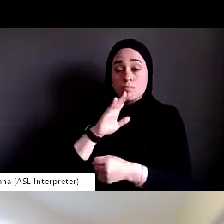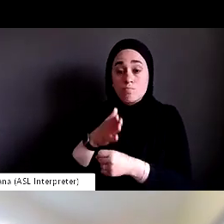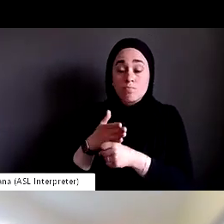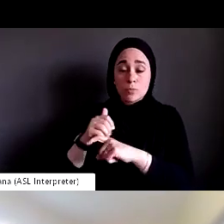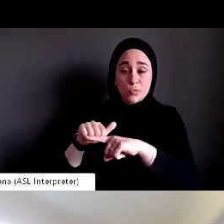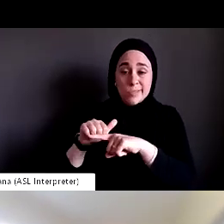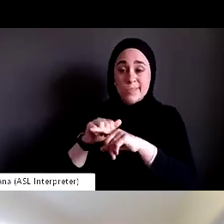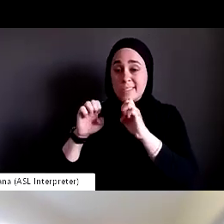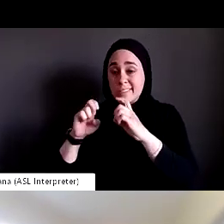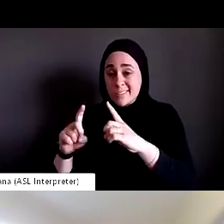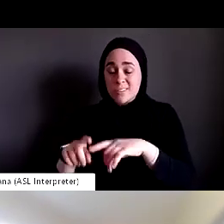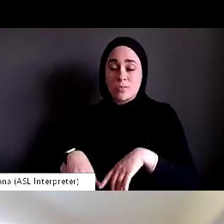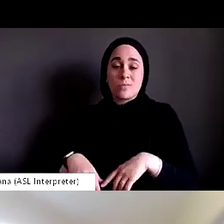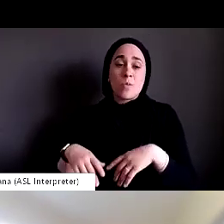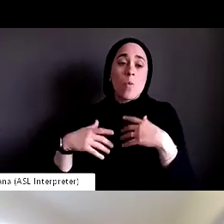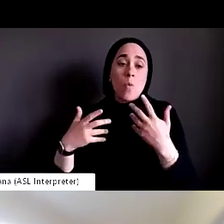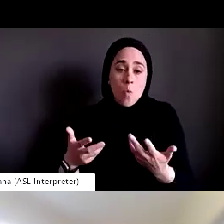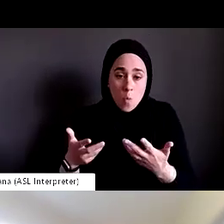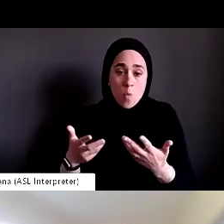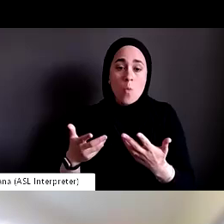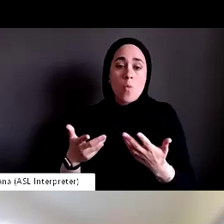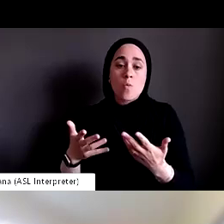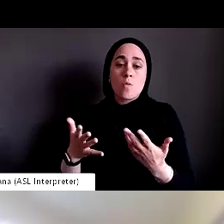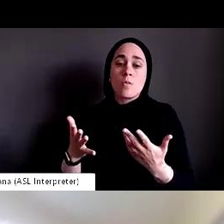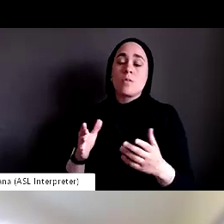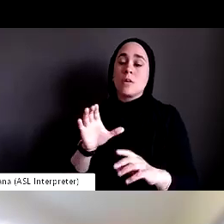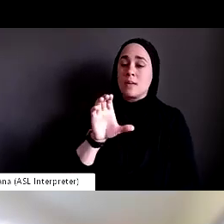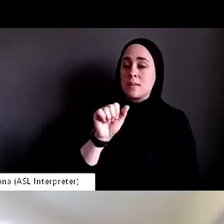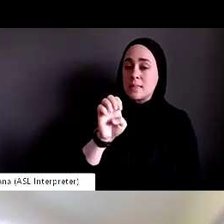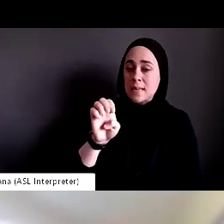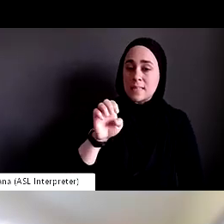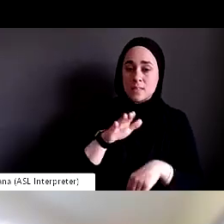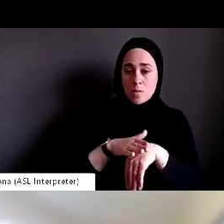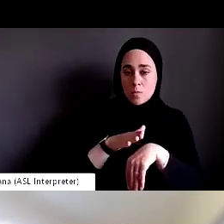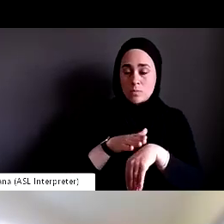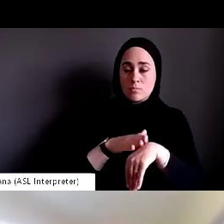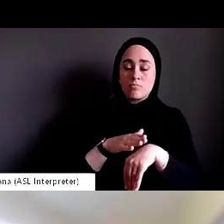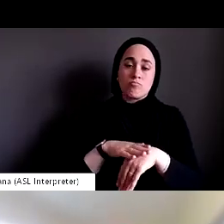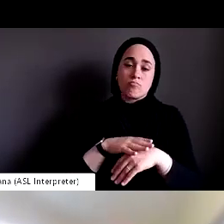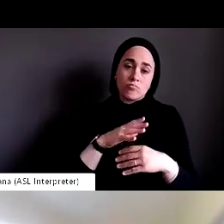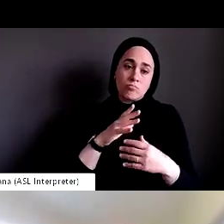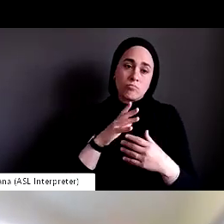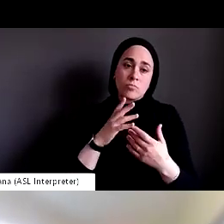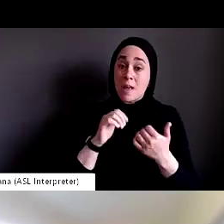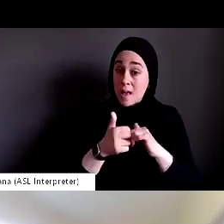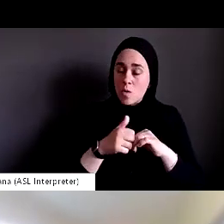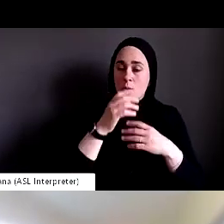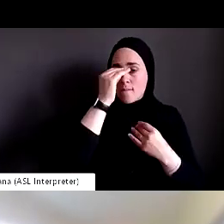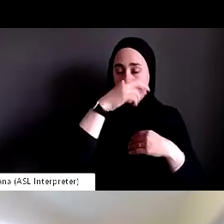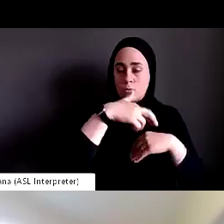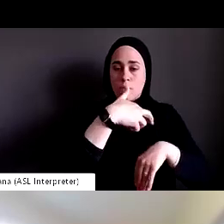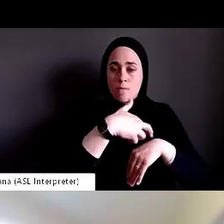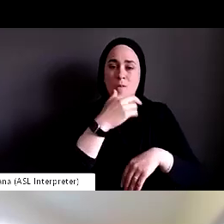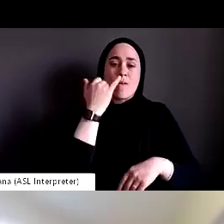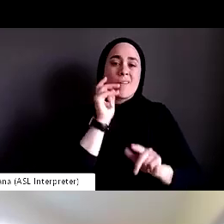education, or to take case consults, do information and referral to individuals who will call us